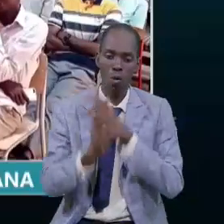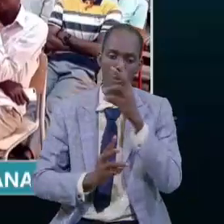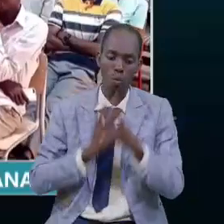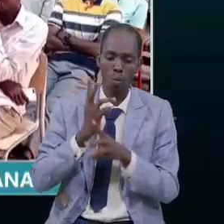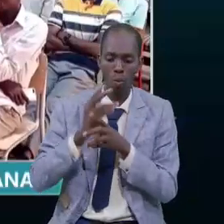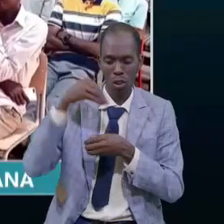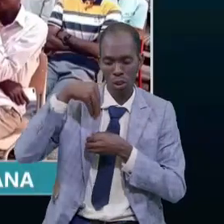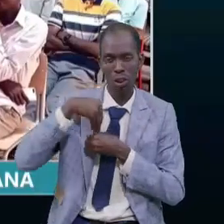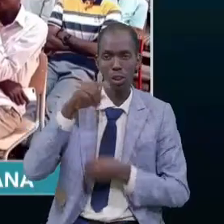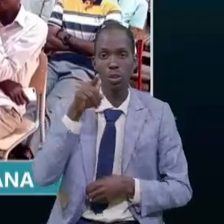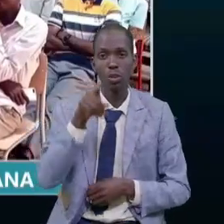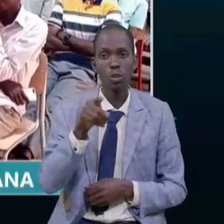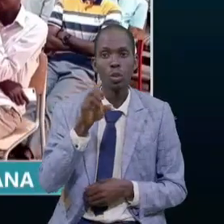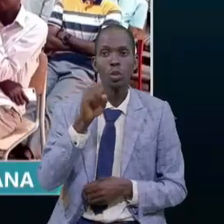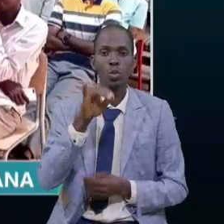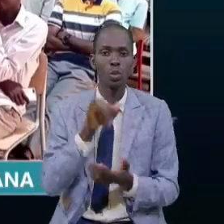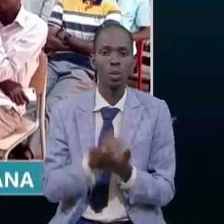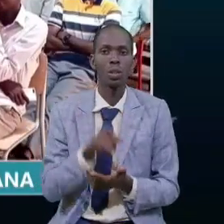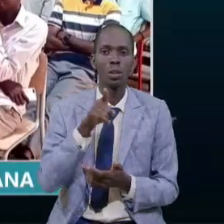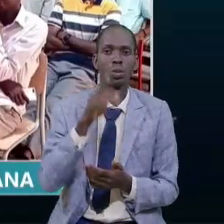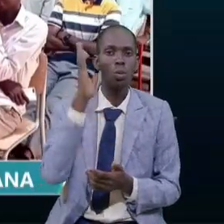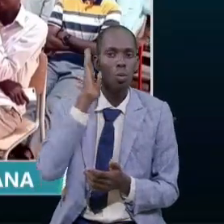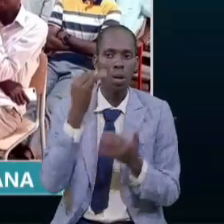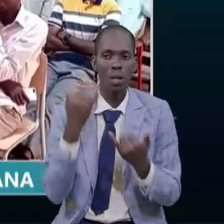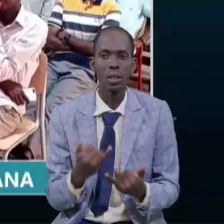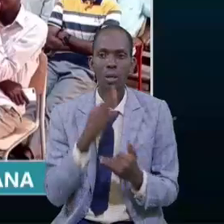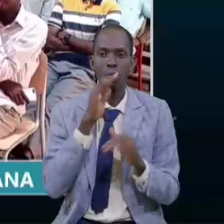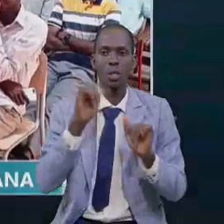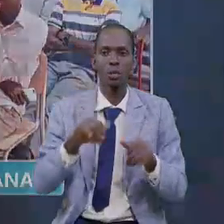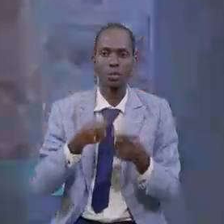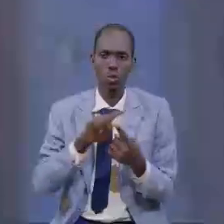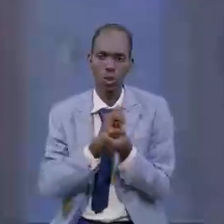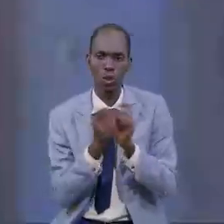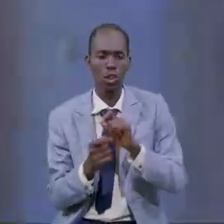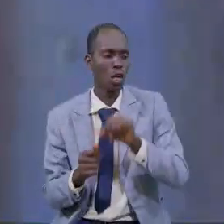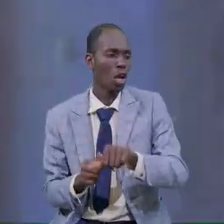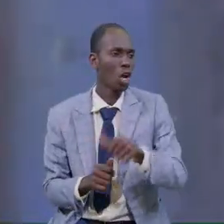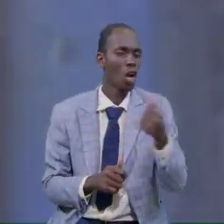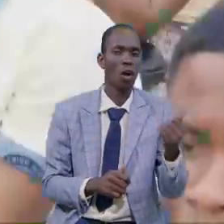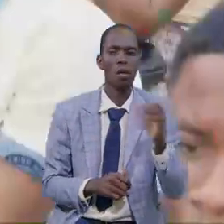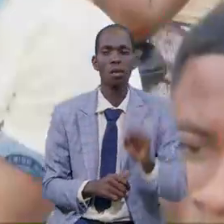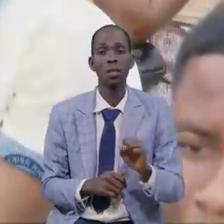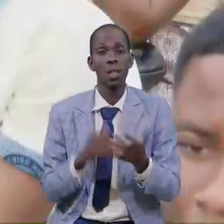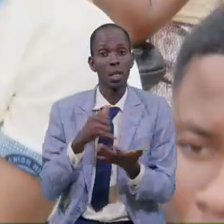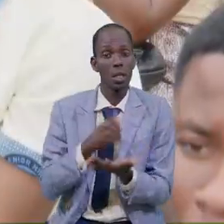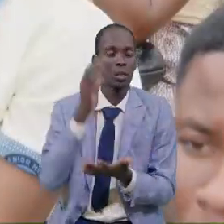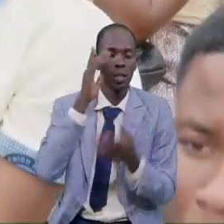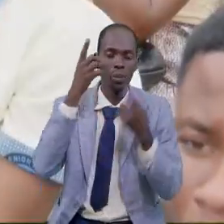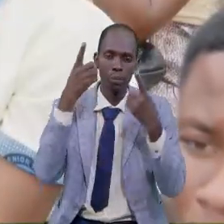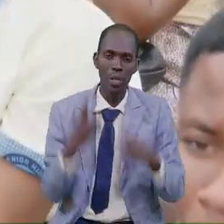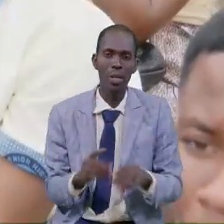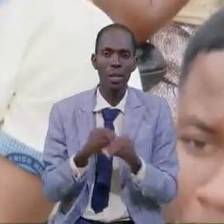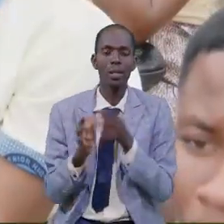you will now be able to change others. It will happen.